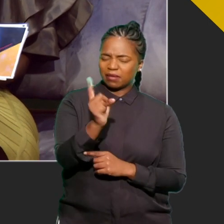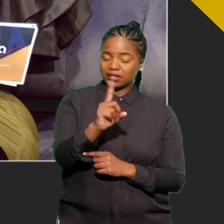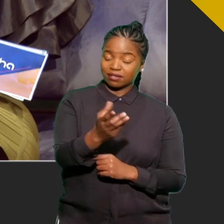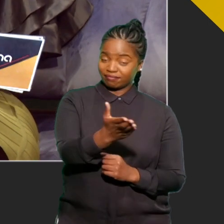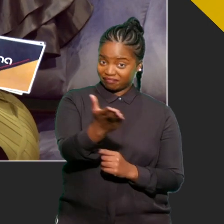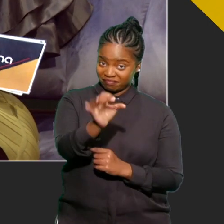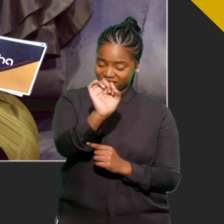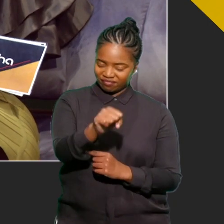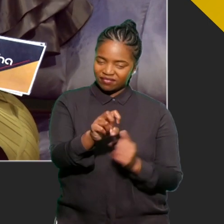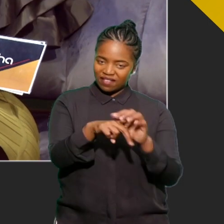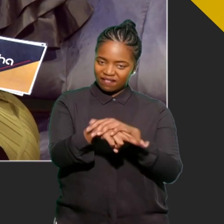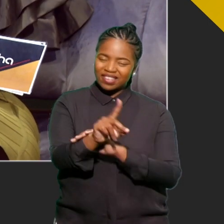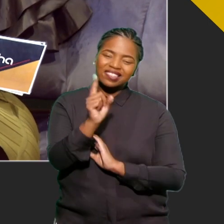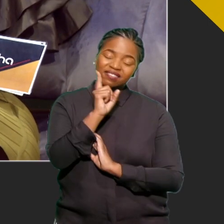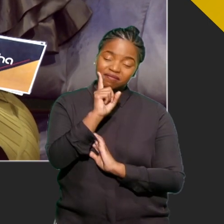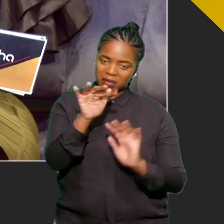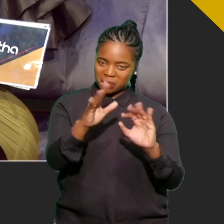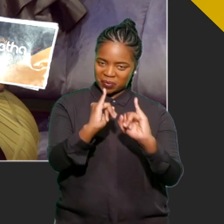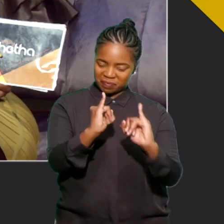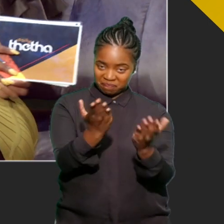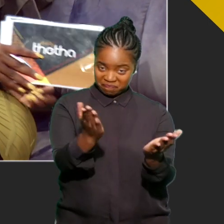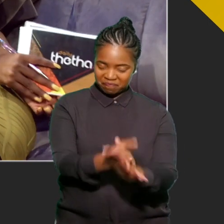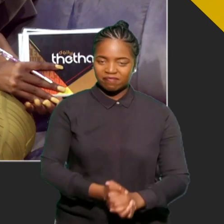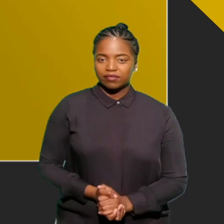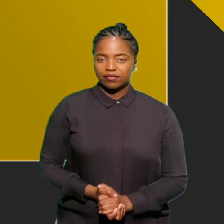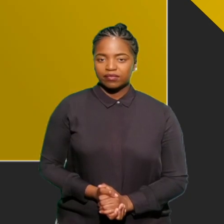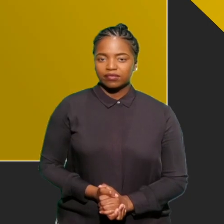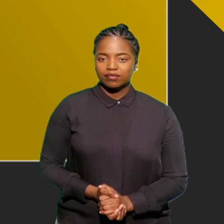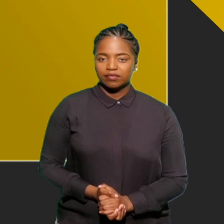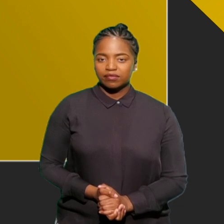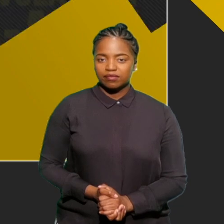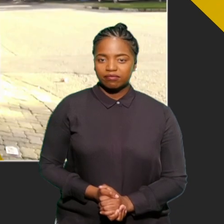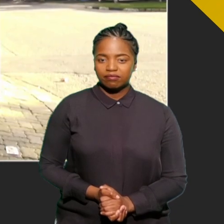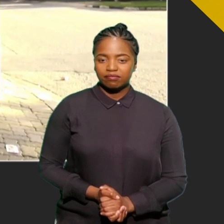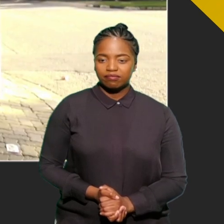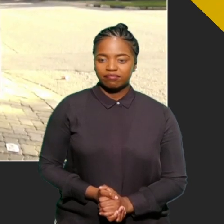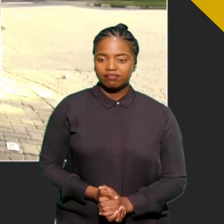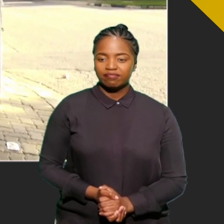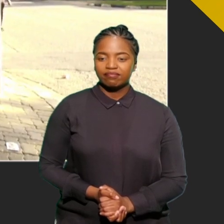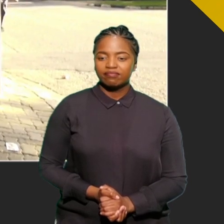out in the streets talking to our people. So let's hear what they had to say.